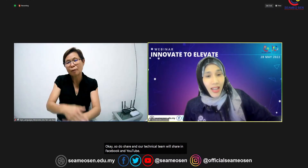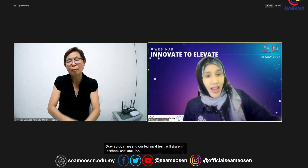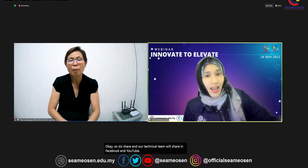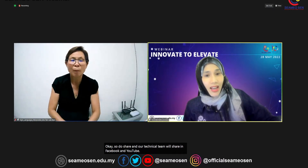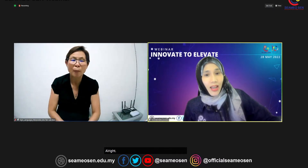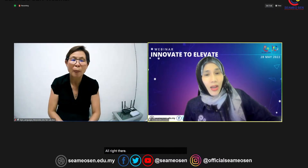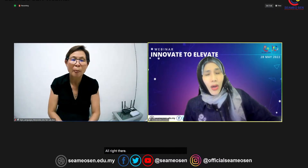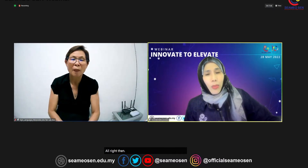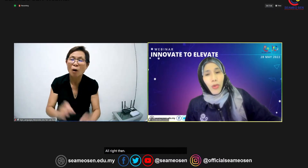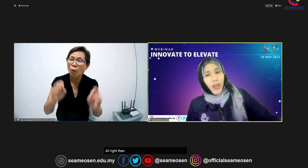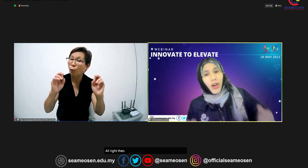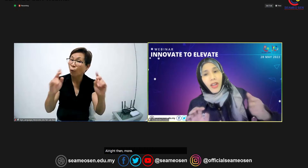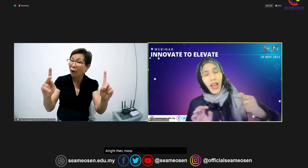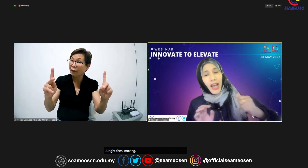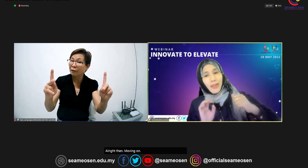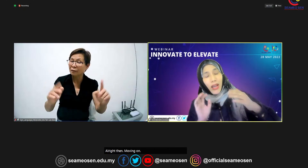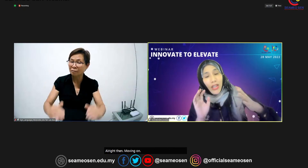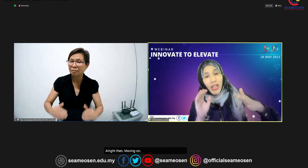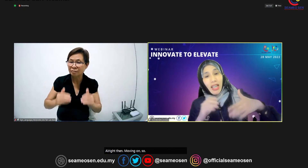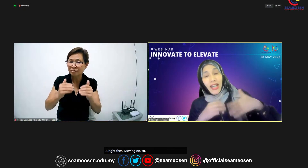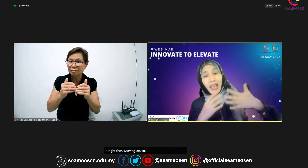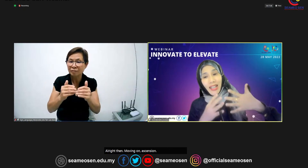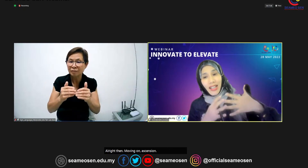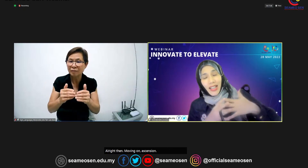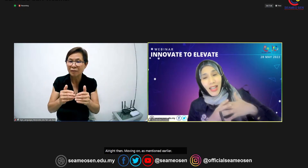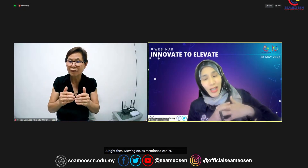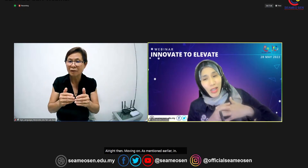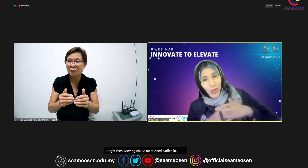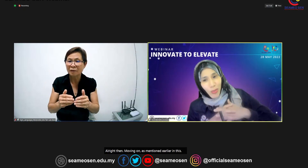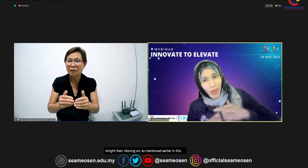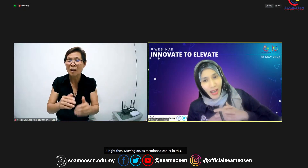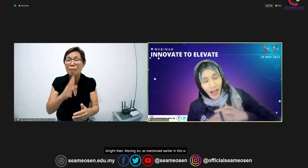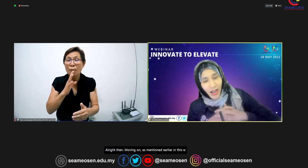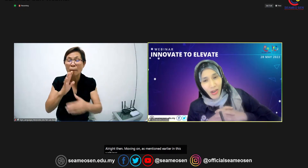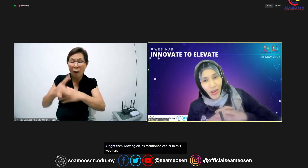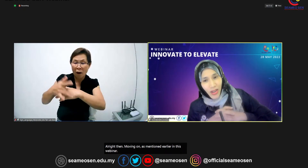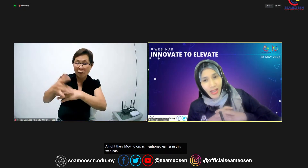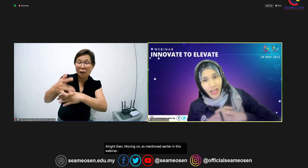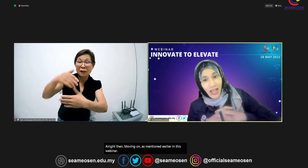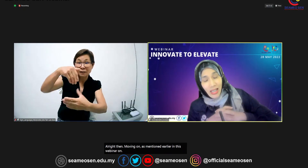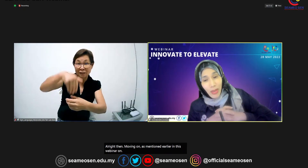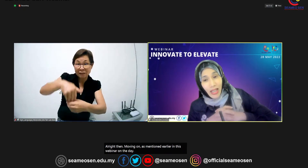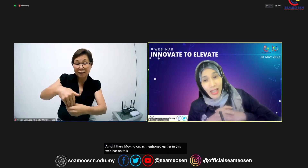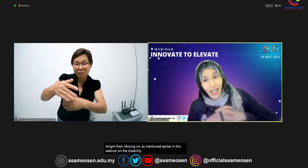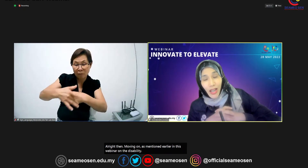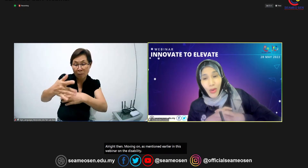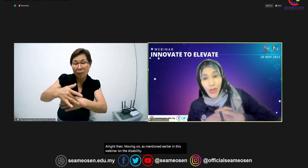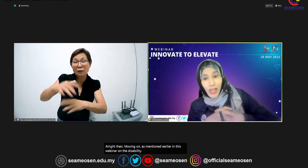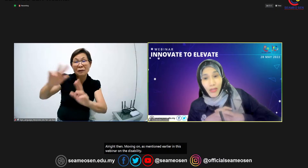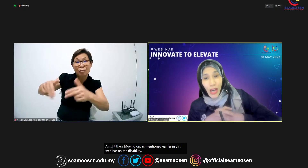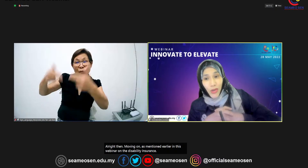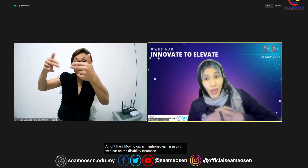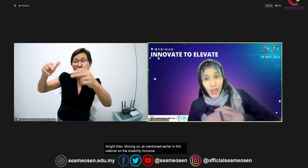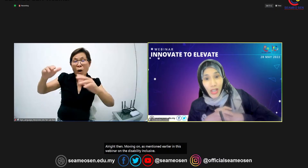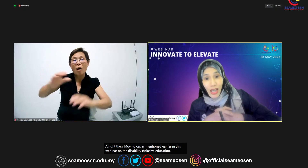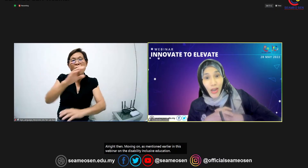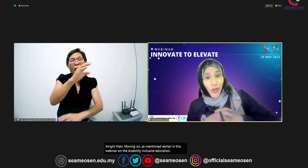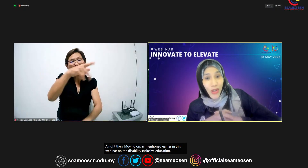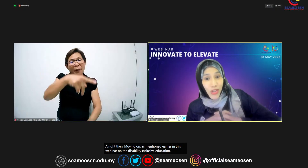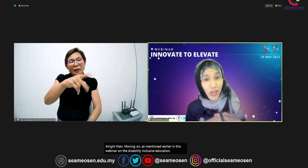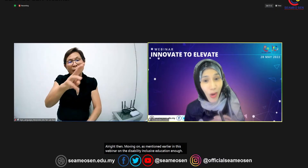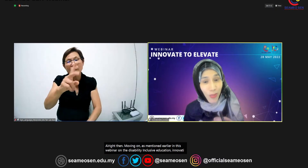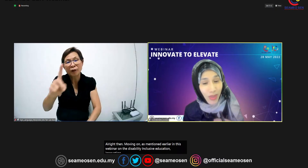All right then. Moving on, as mentioned earlier in this webinar on the Disability Inclusive